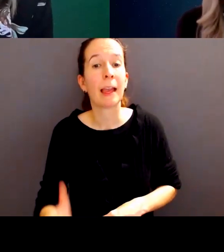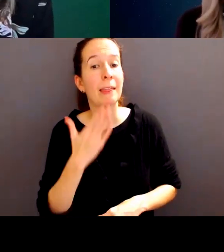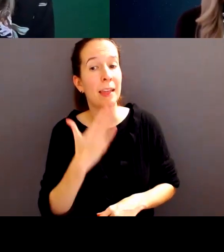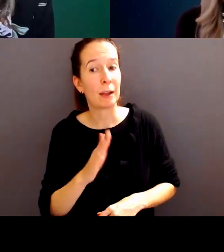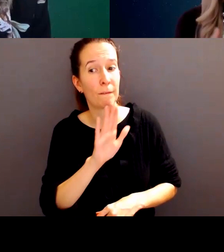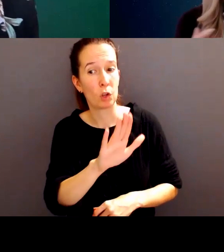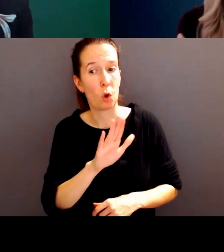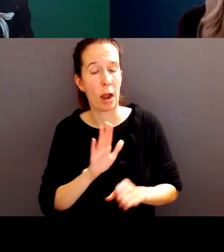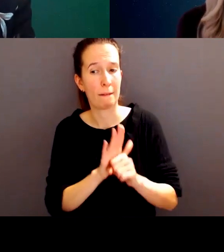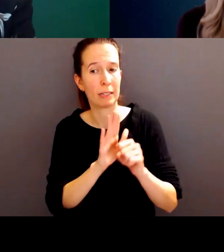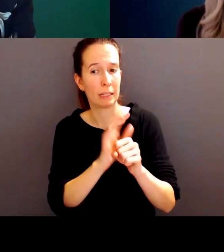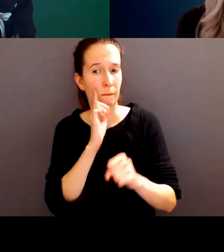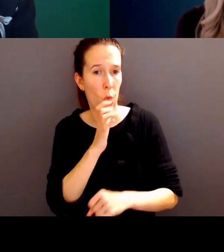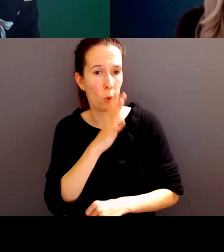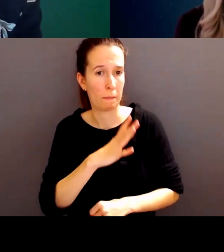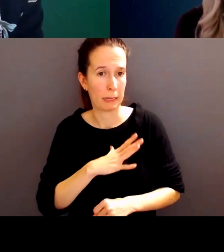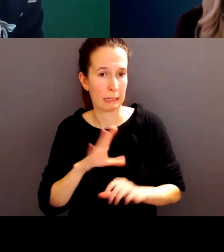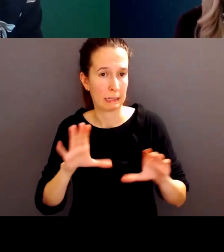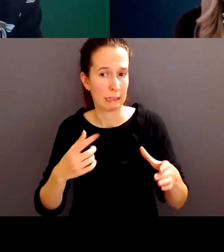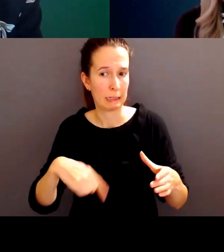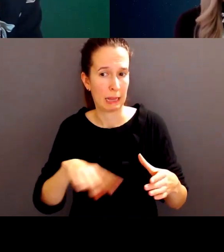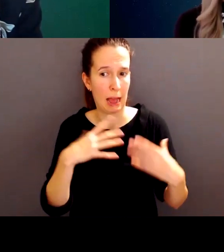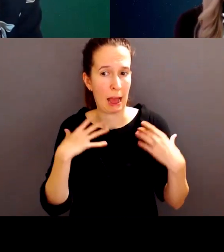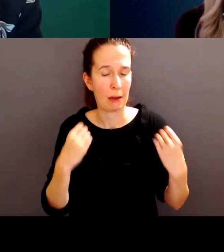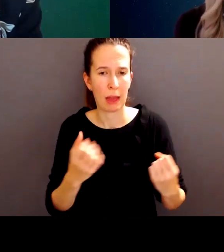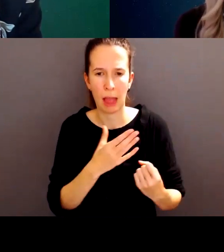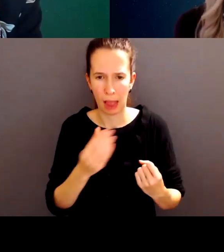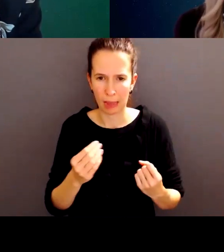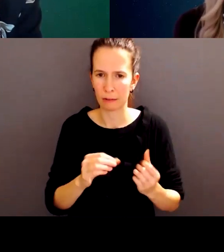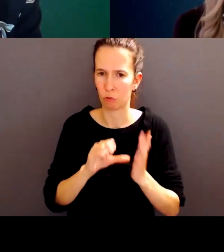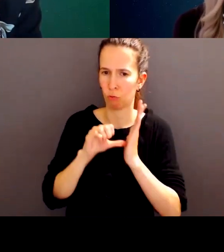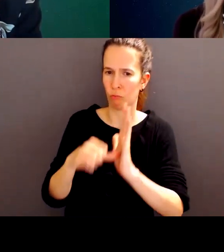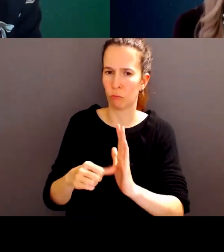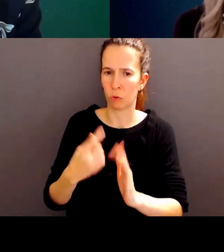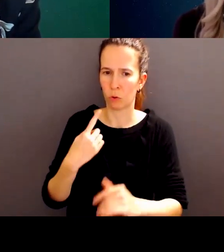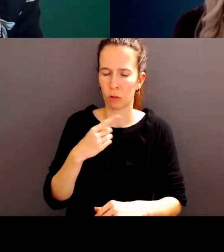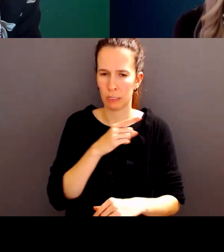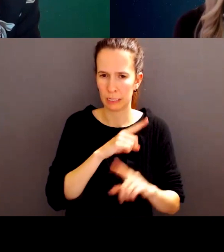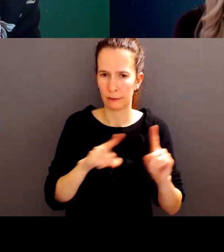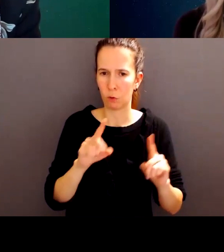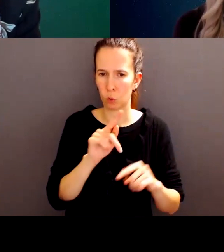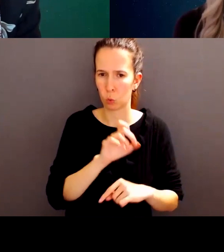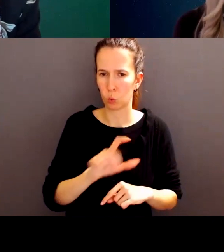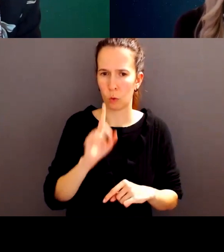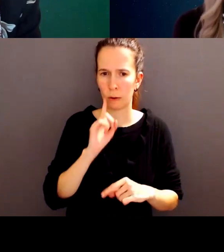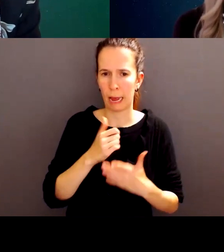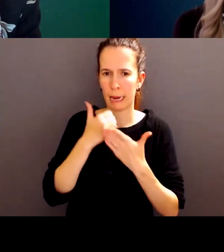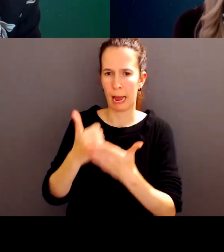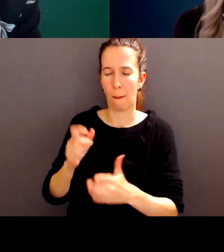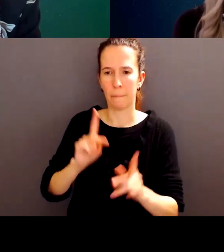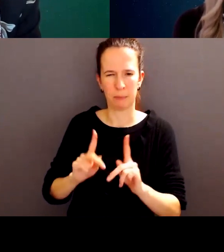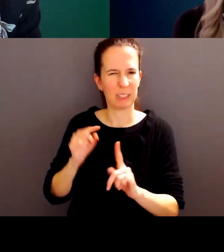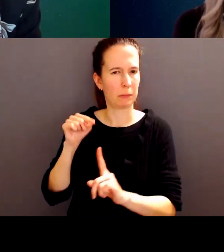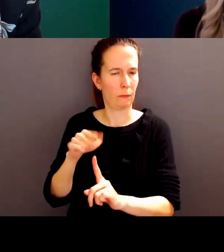but also demonstrating how we can use these digital health tools to support particularly individuals that face stigma